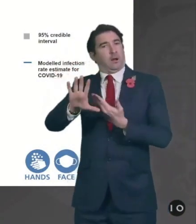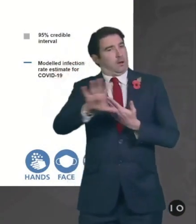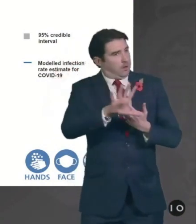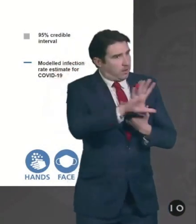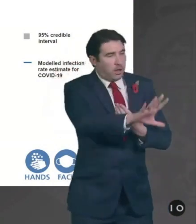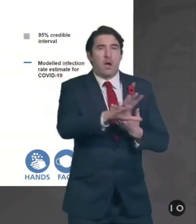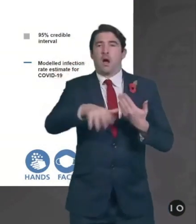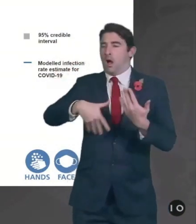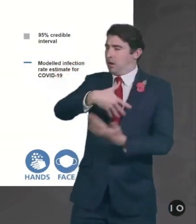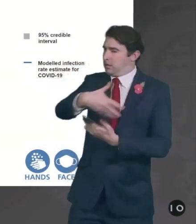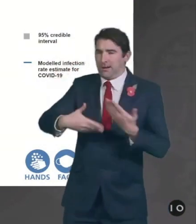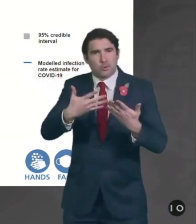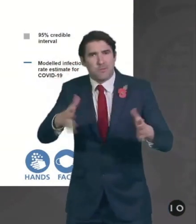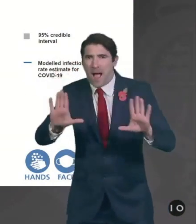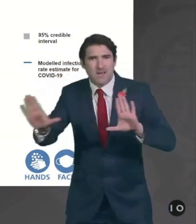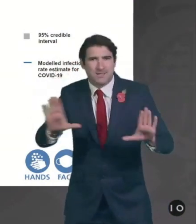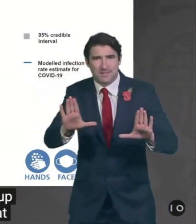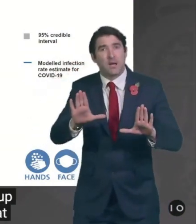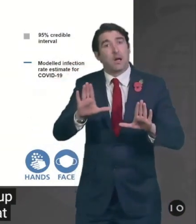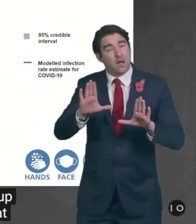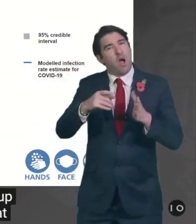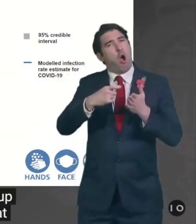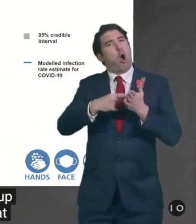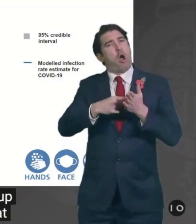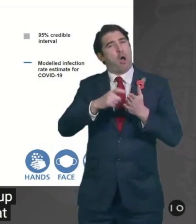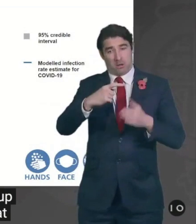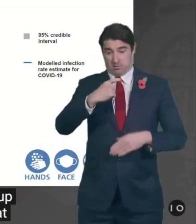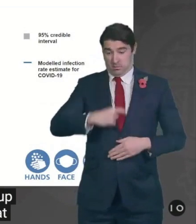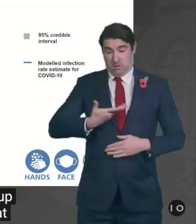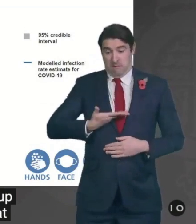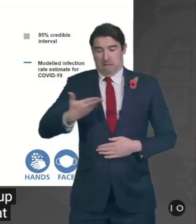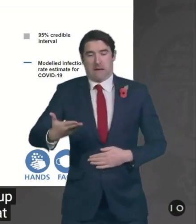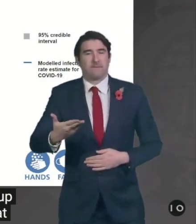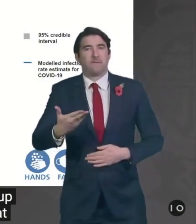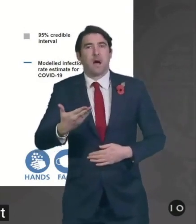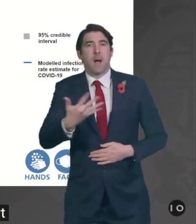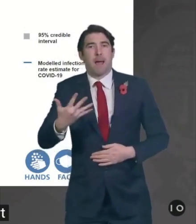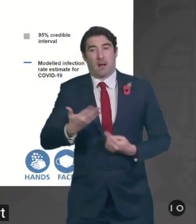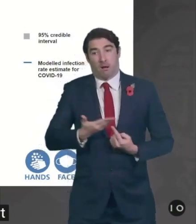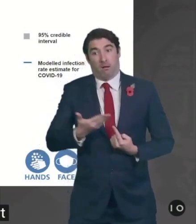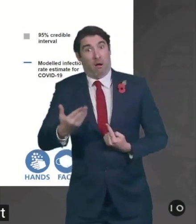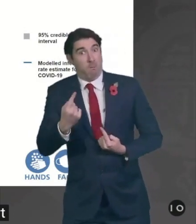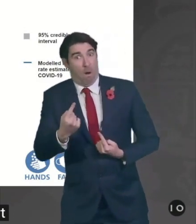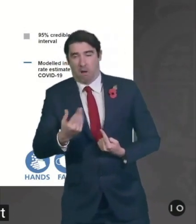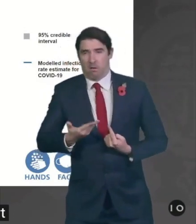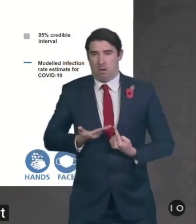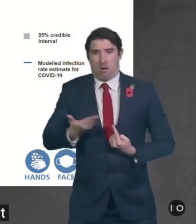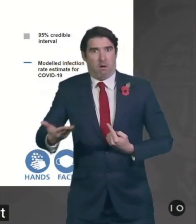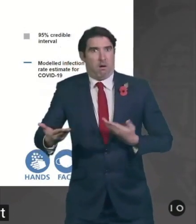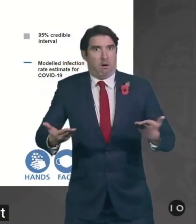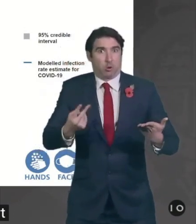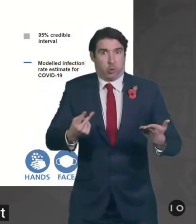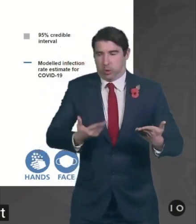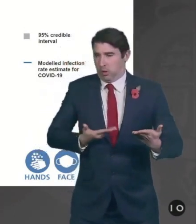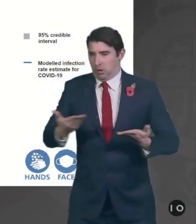It would be going up much more rapidly than it is at the moment. But there is an increase in virtually every part of the country, apart possibly from